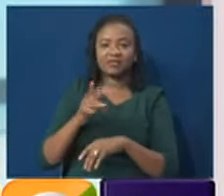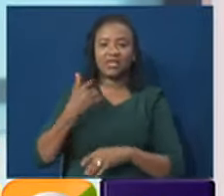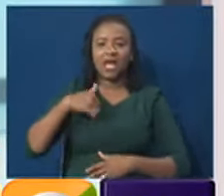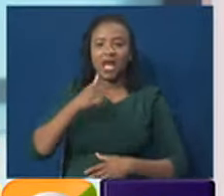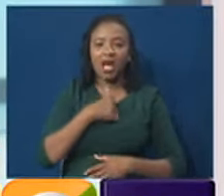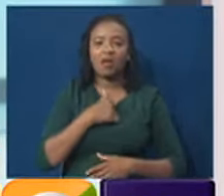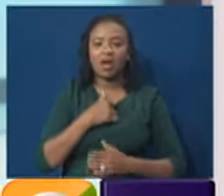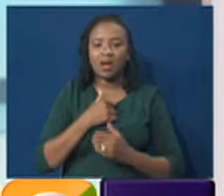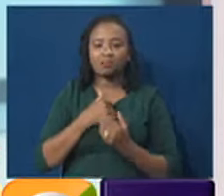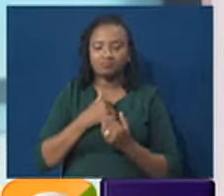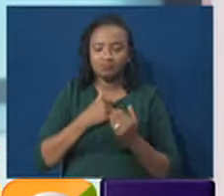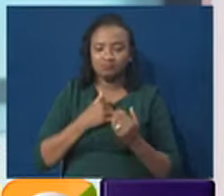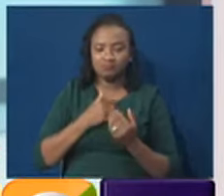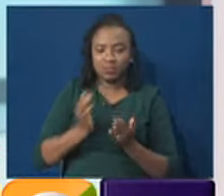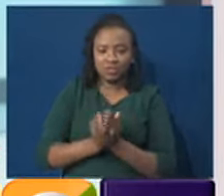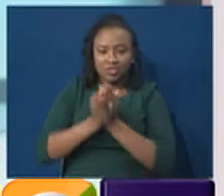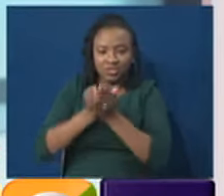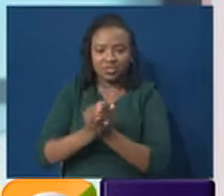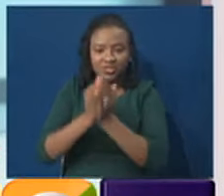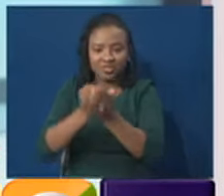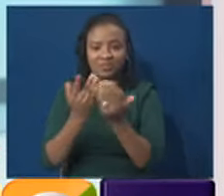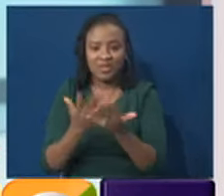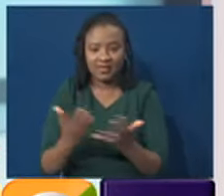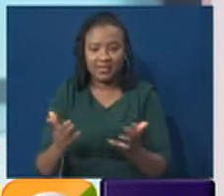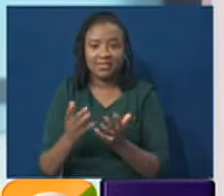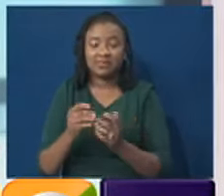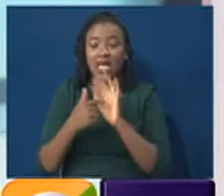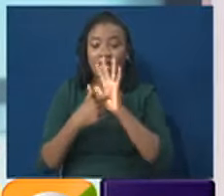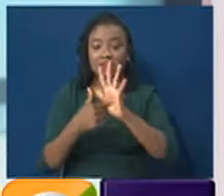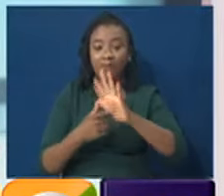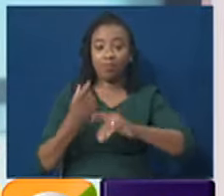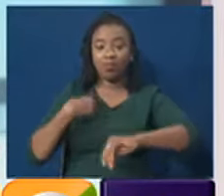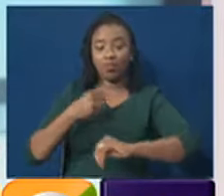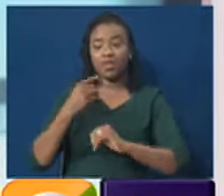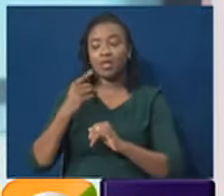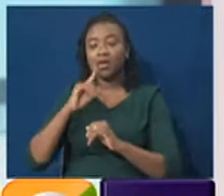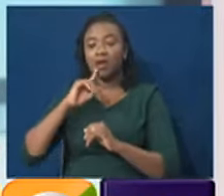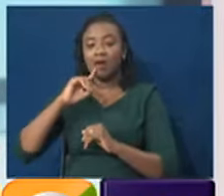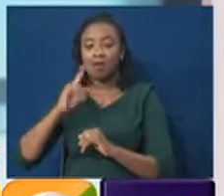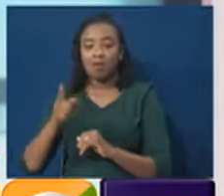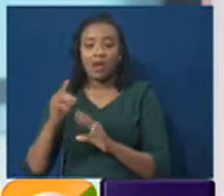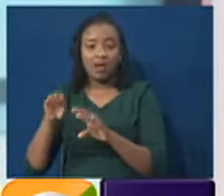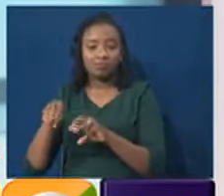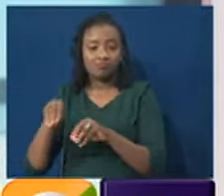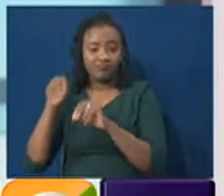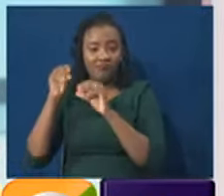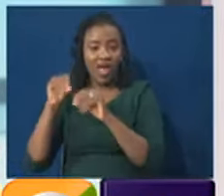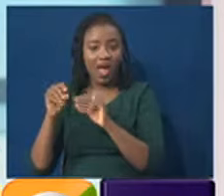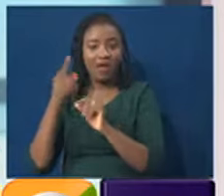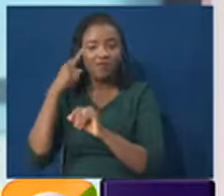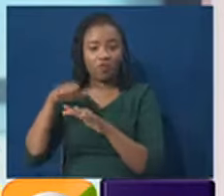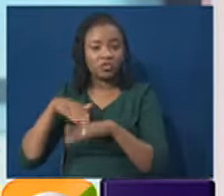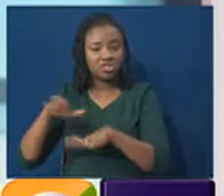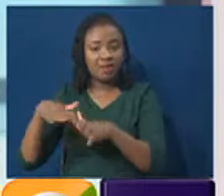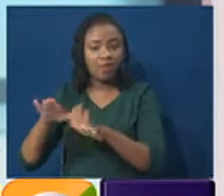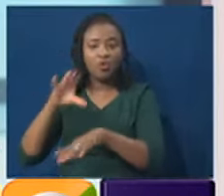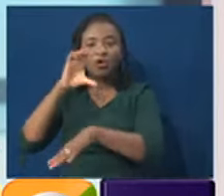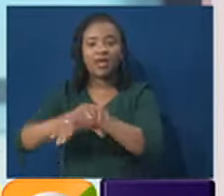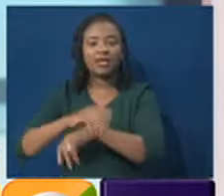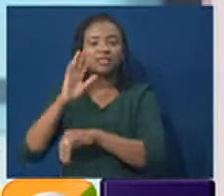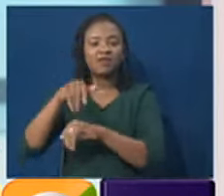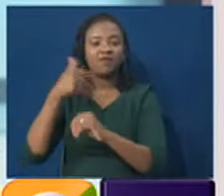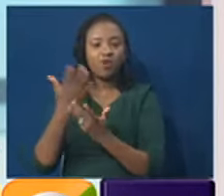of oil across the world. The price of wheat, we import our chapati, unga, largely comes